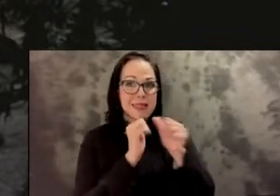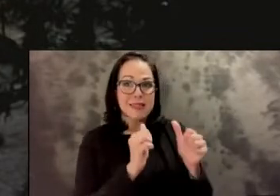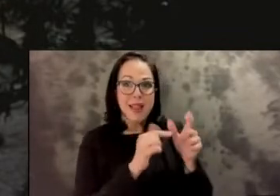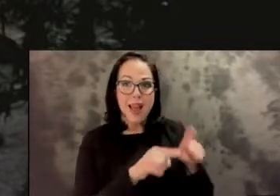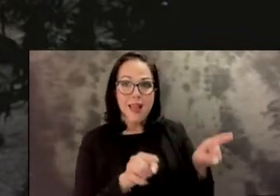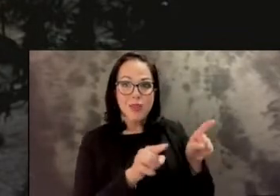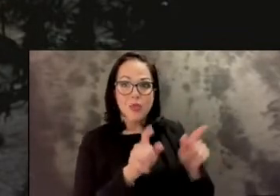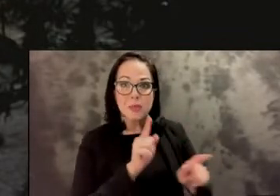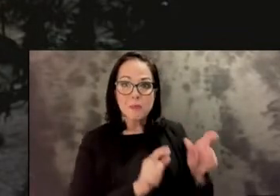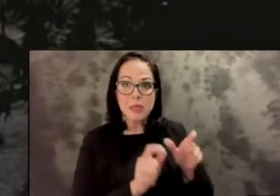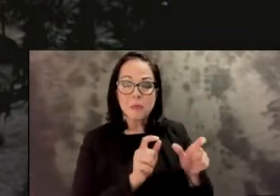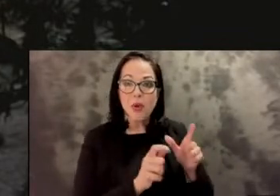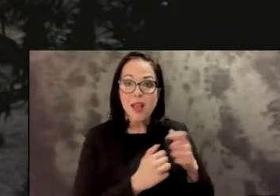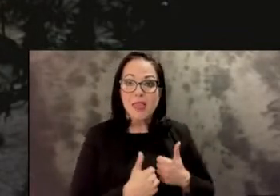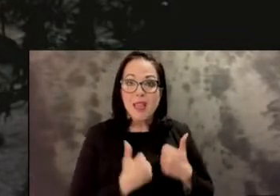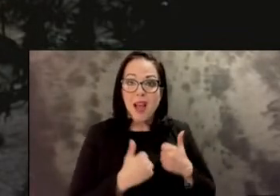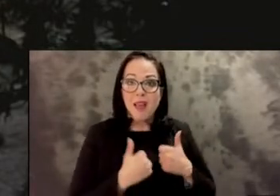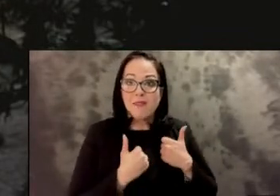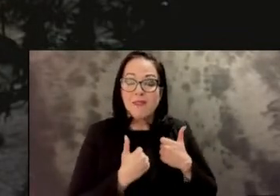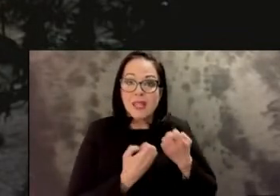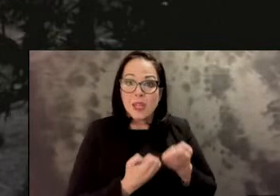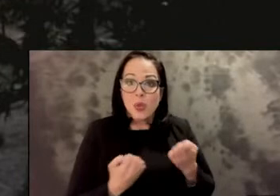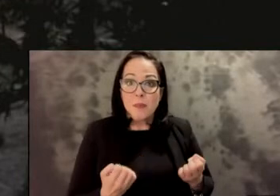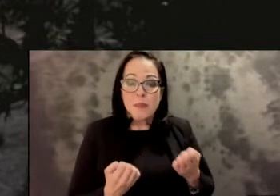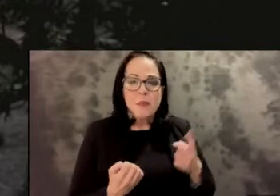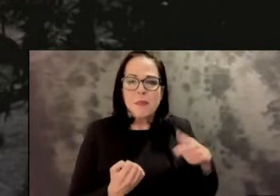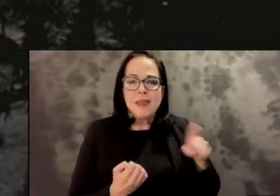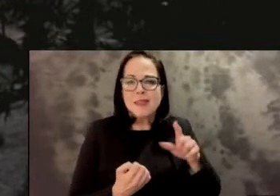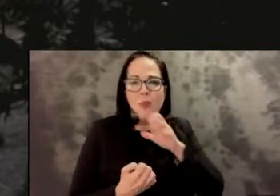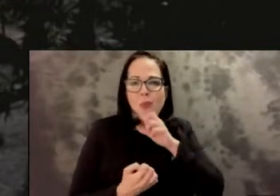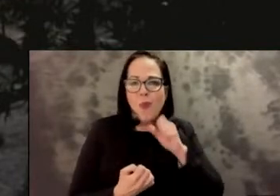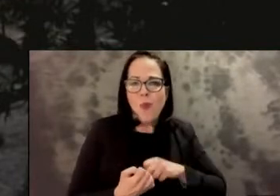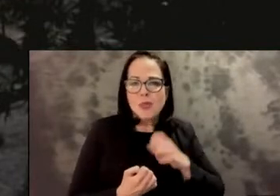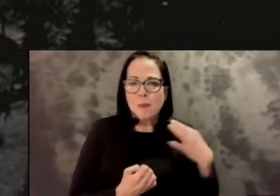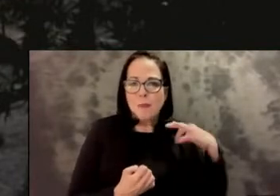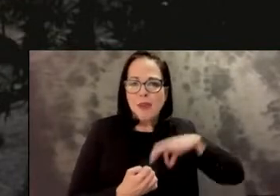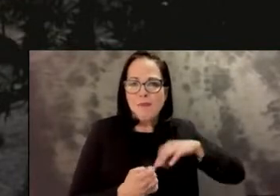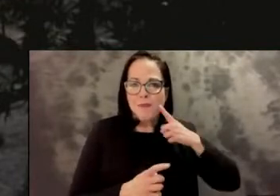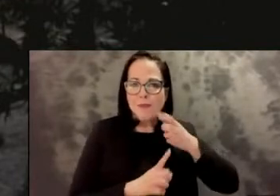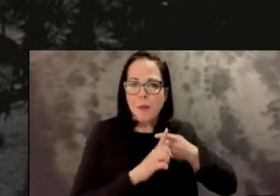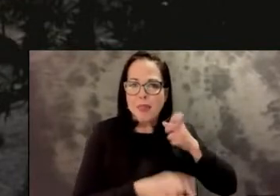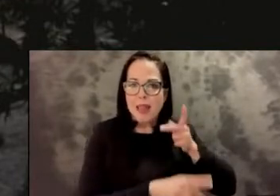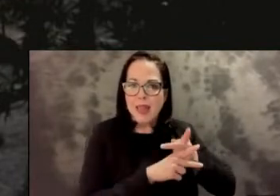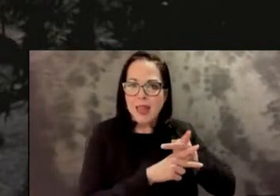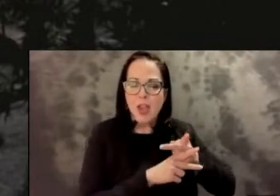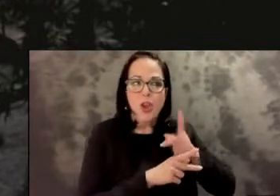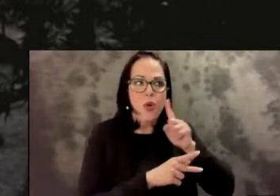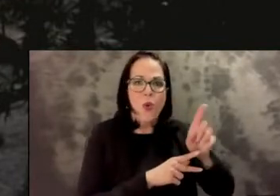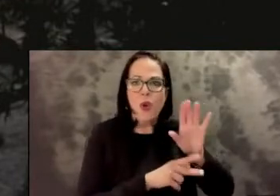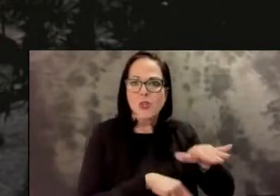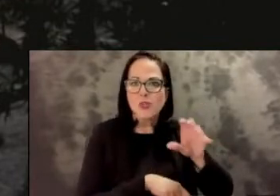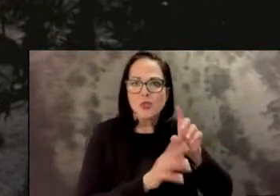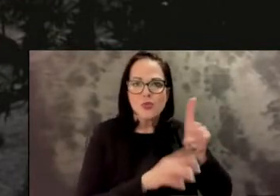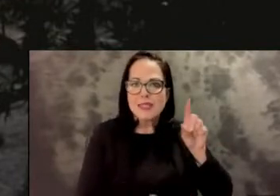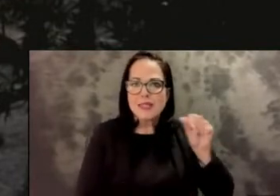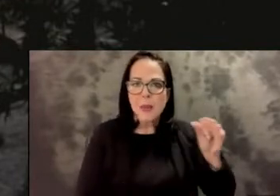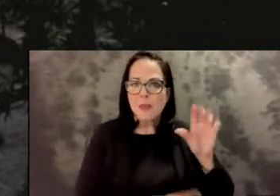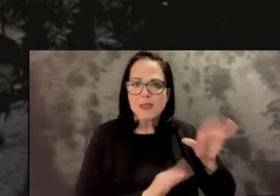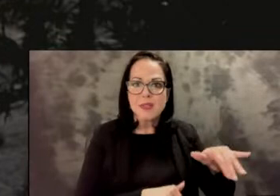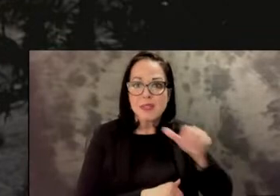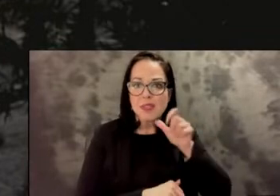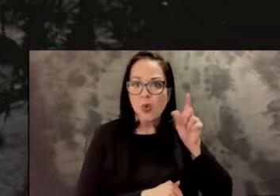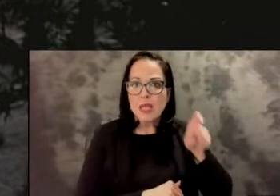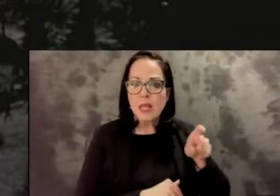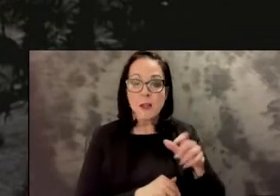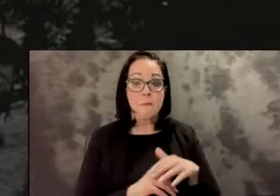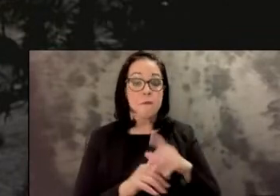care because they were too old or too disabled to benefit from the care. And we pushed back on that, and the state came out with new guidelines